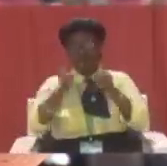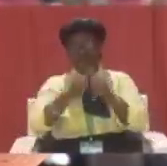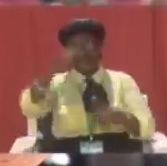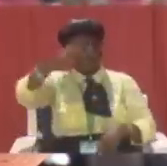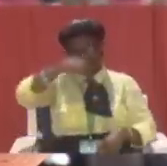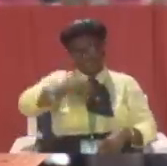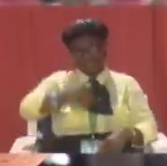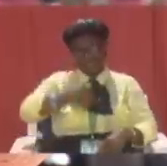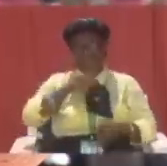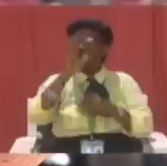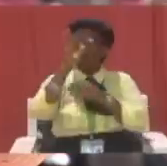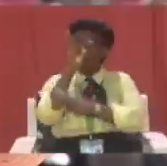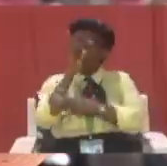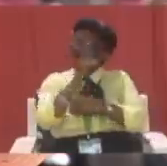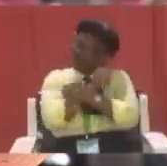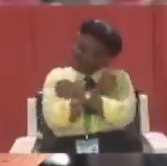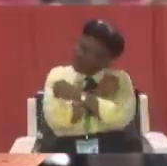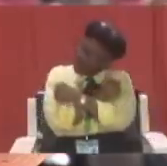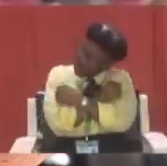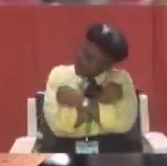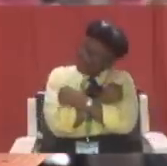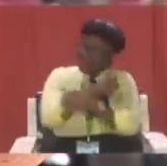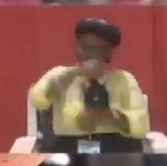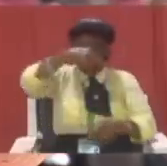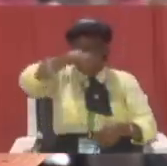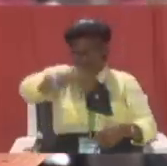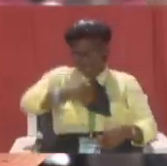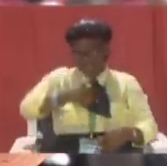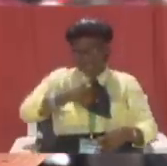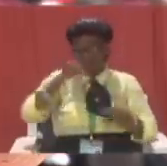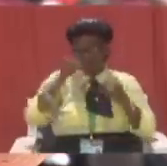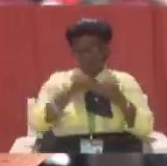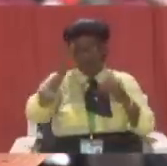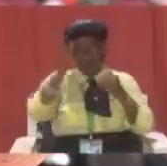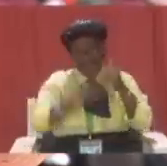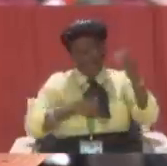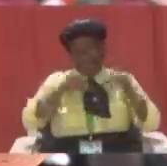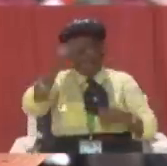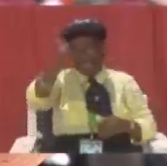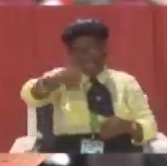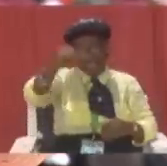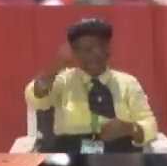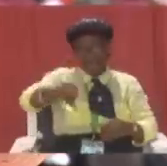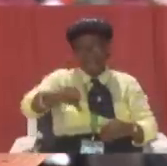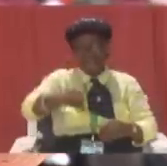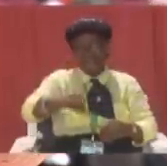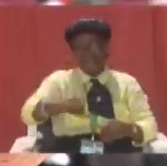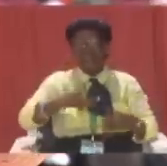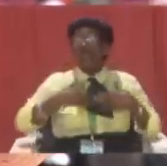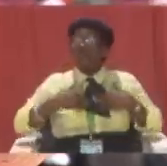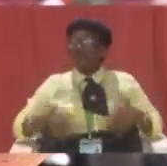God loves me more than anybody else. Do you